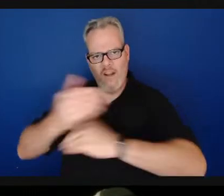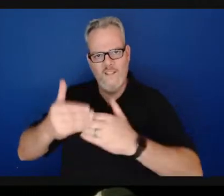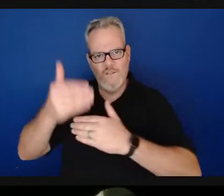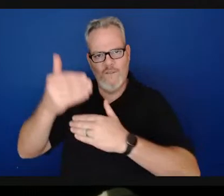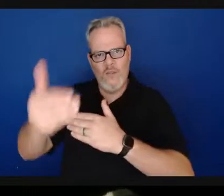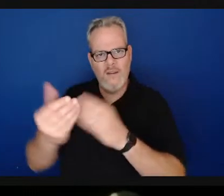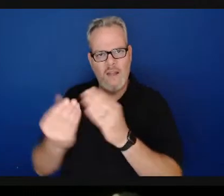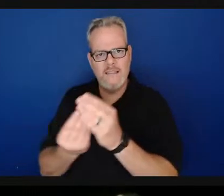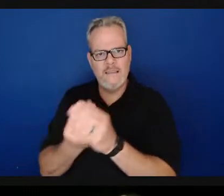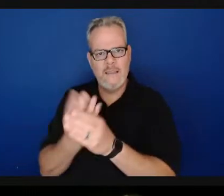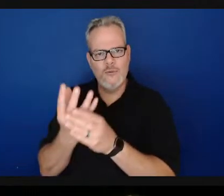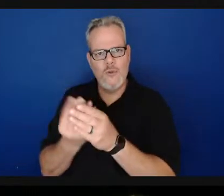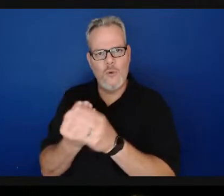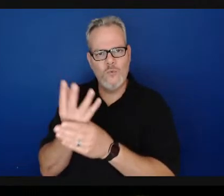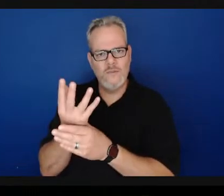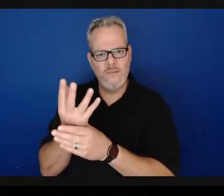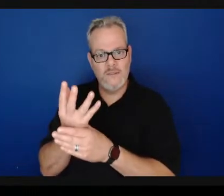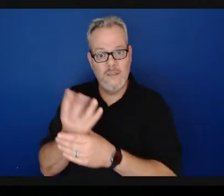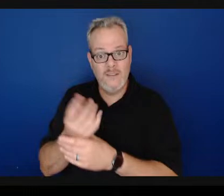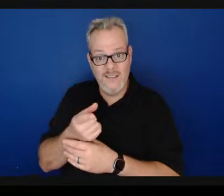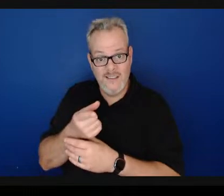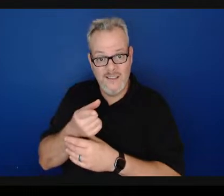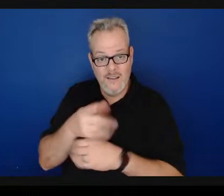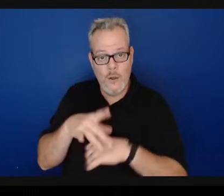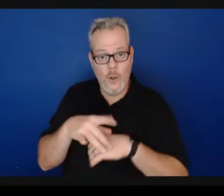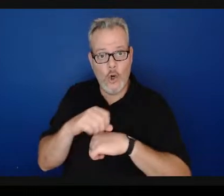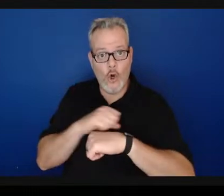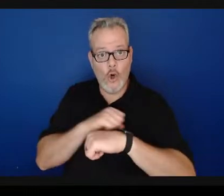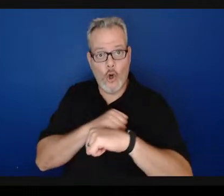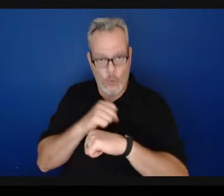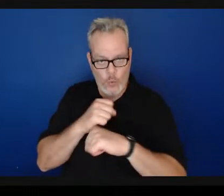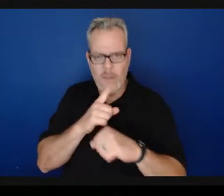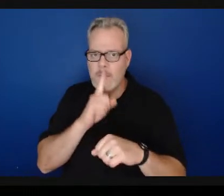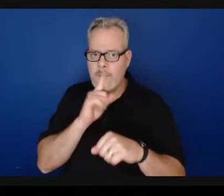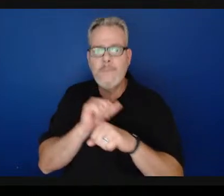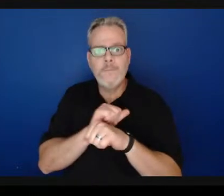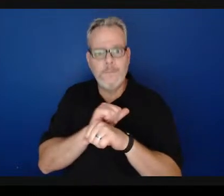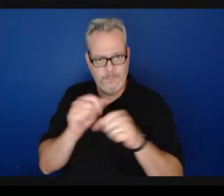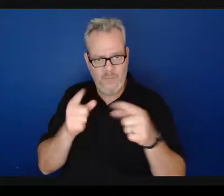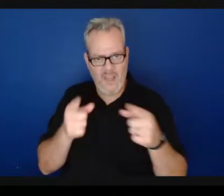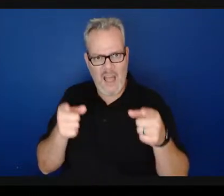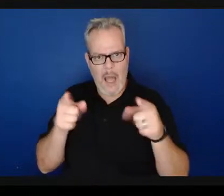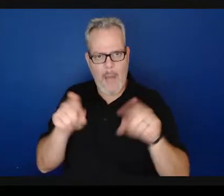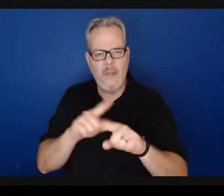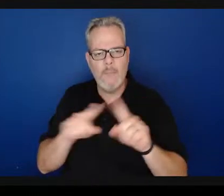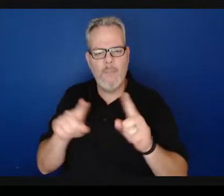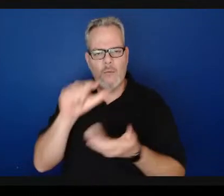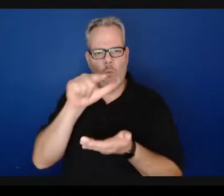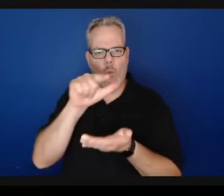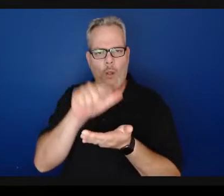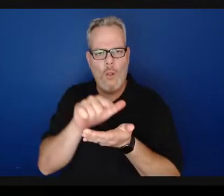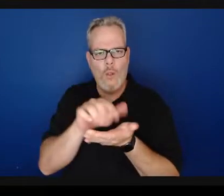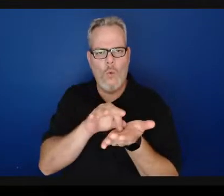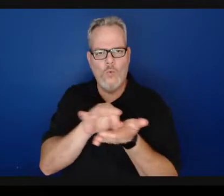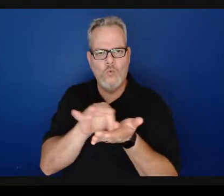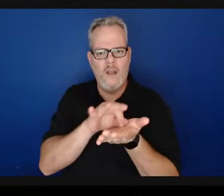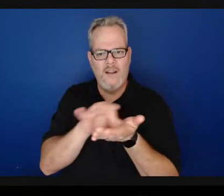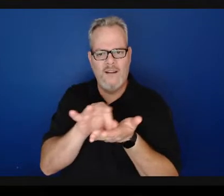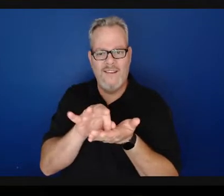Earthquakes are occurring here, but at fairly low rates, almost like the background rates here. This area across all of Kīlauea